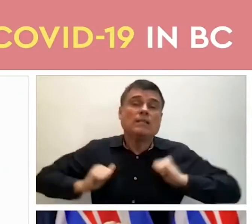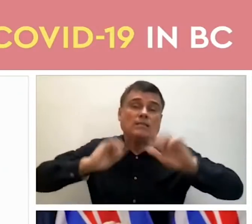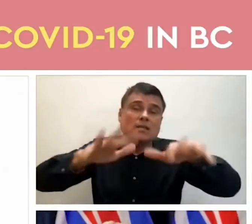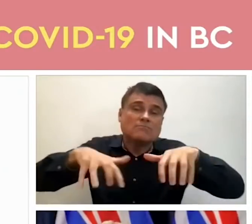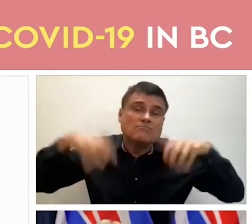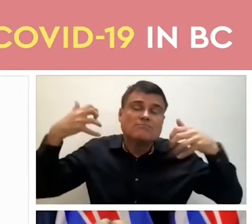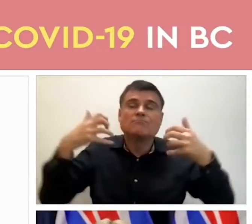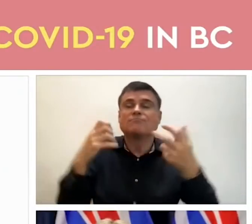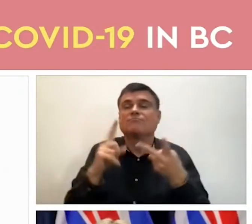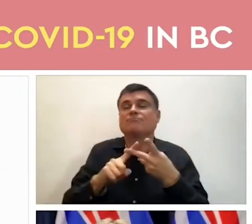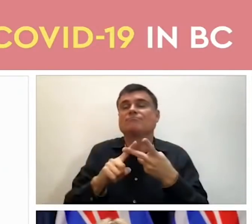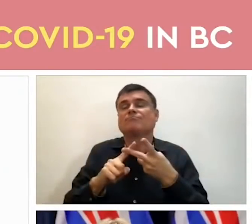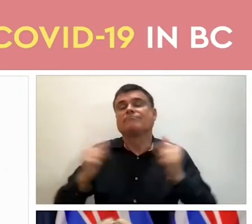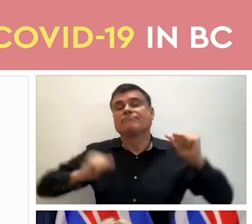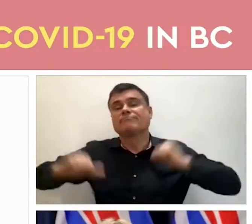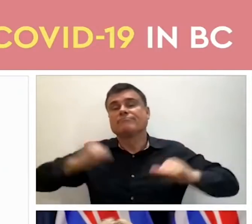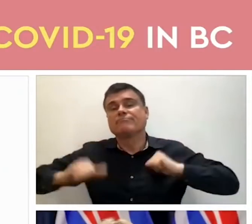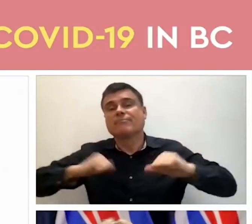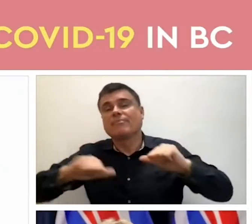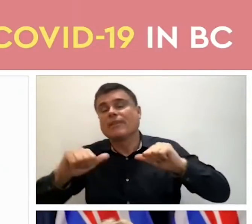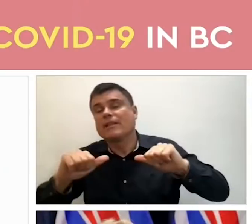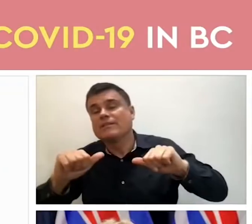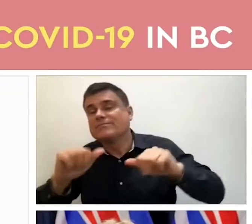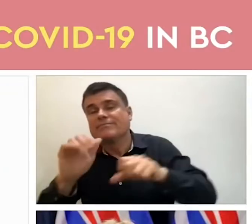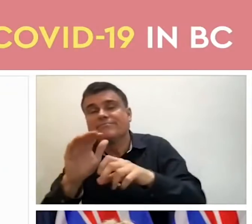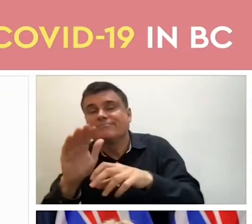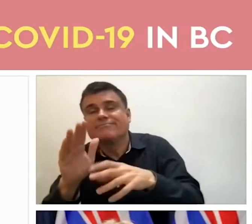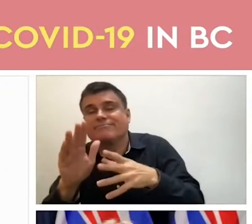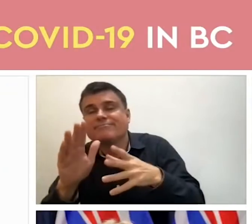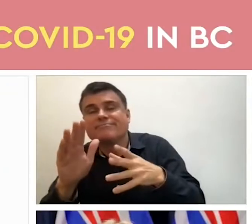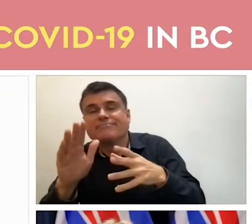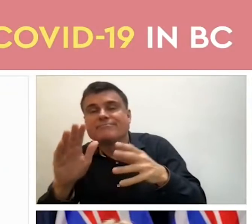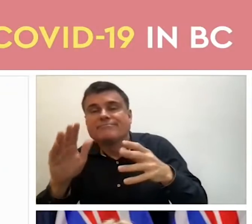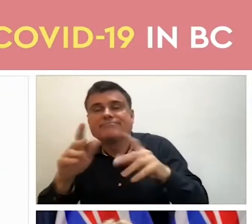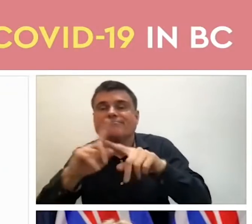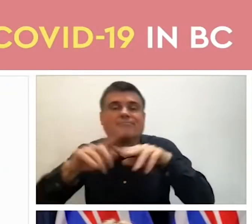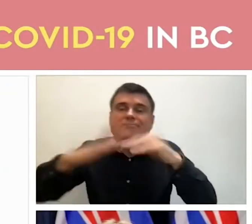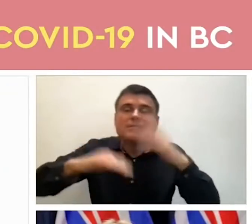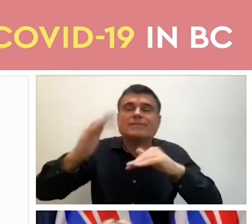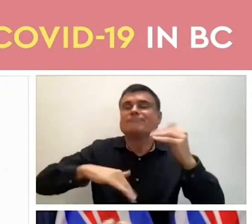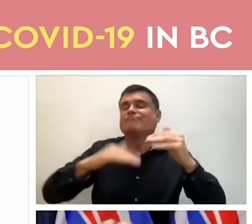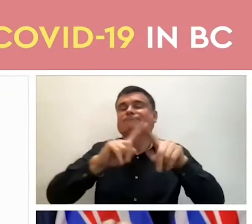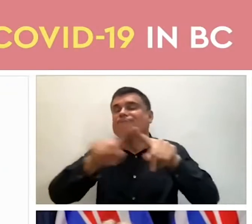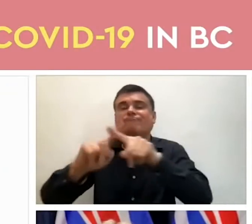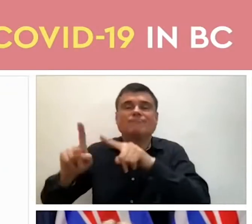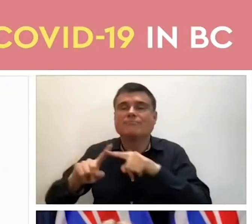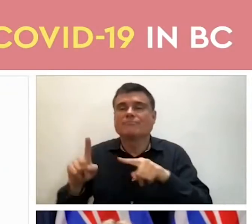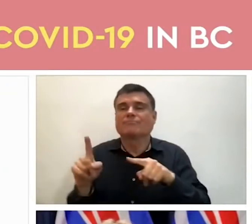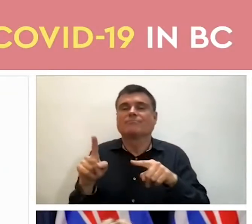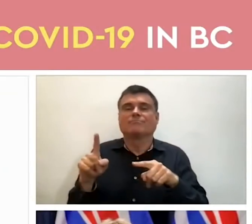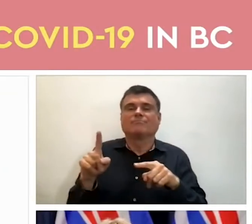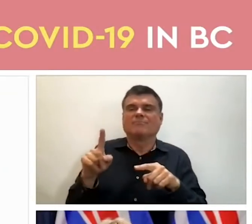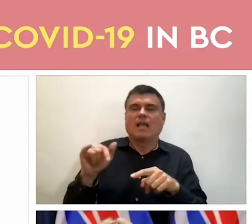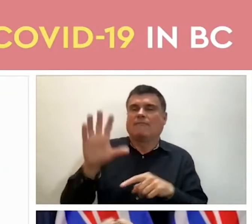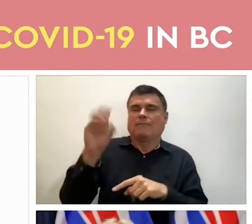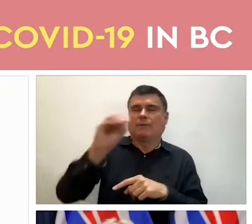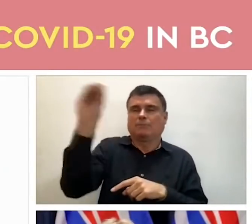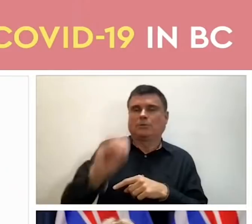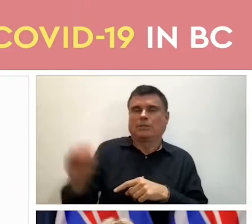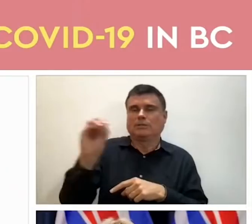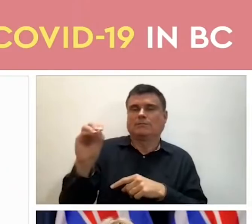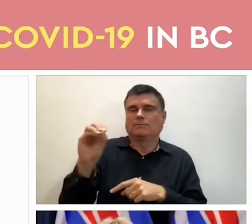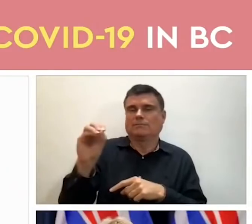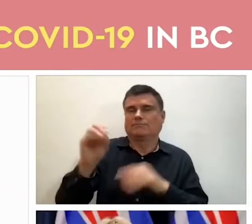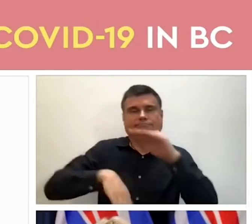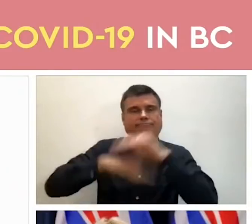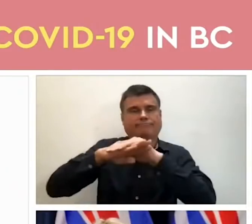arenas, etc. And again, the really important measures that we know help, which is using the BC vaccine card,